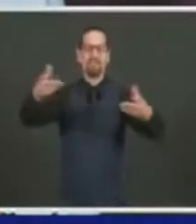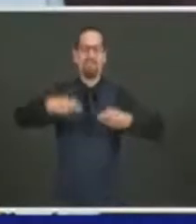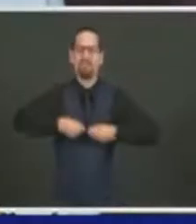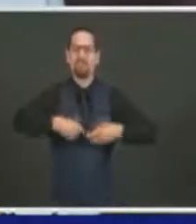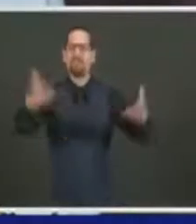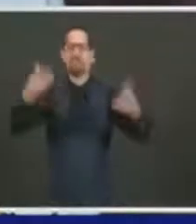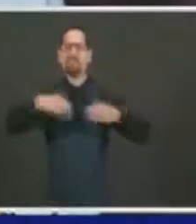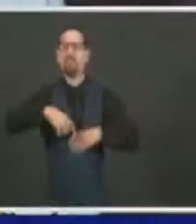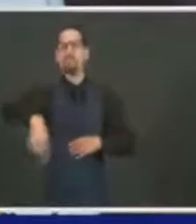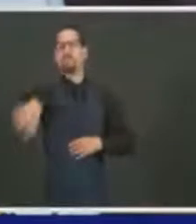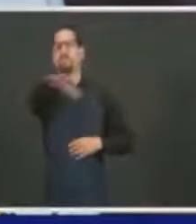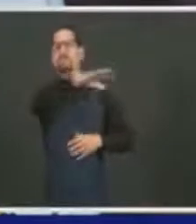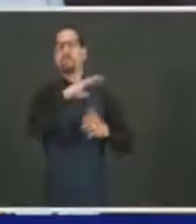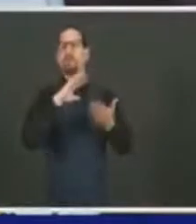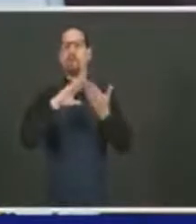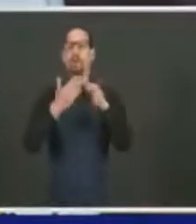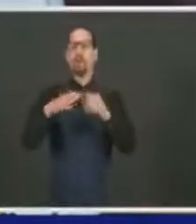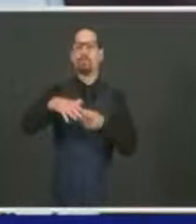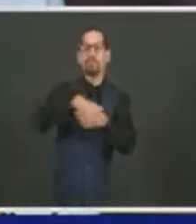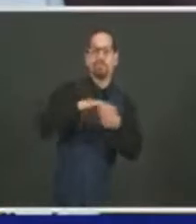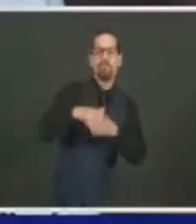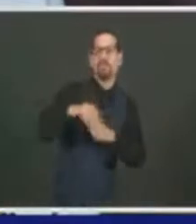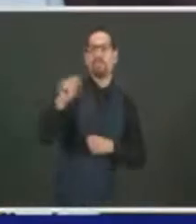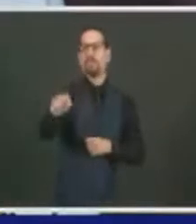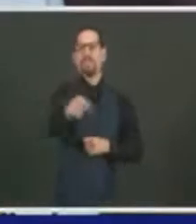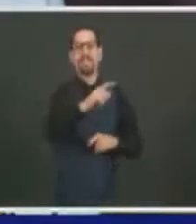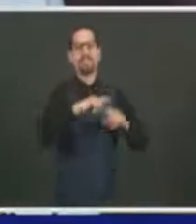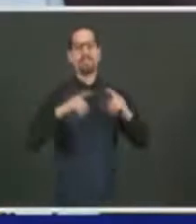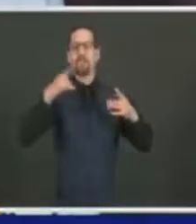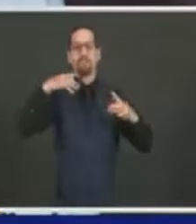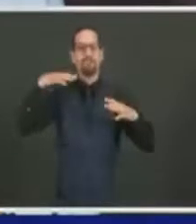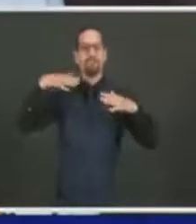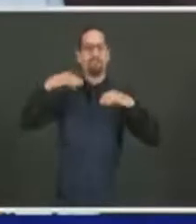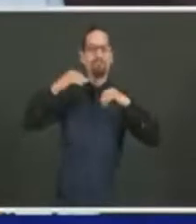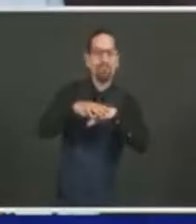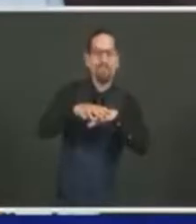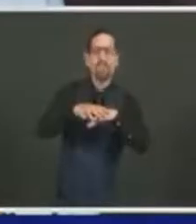hit. We are continuing to be aggressive in